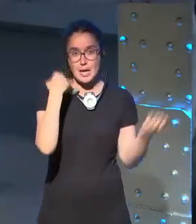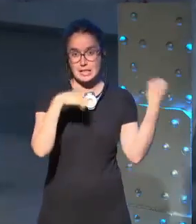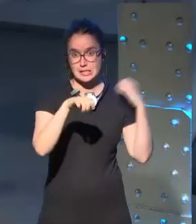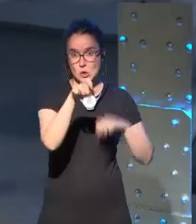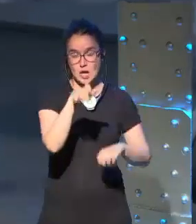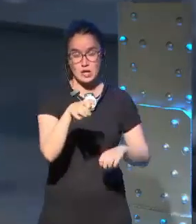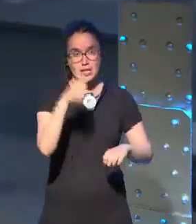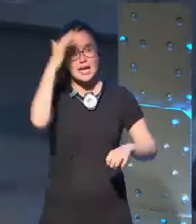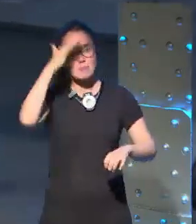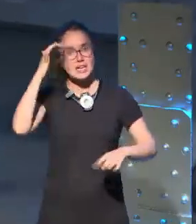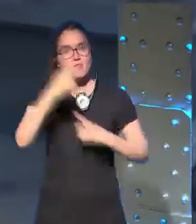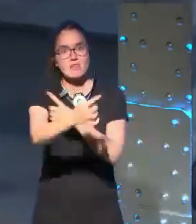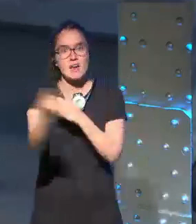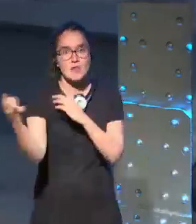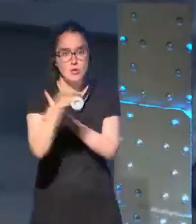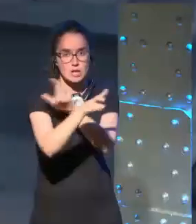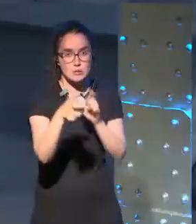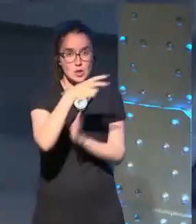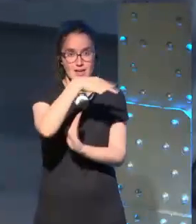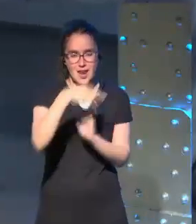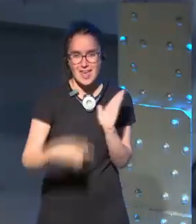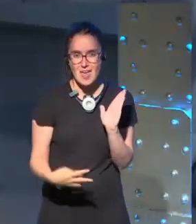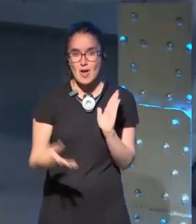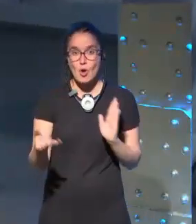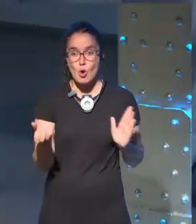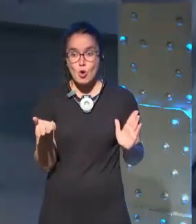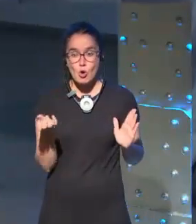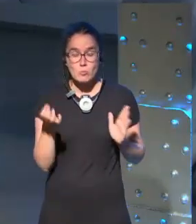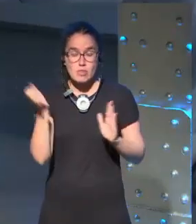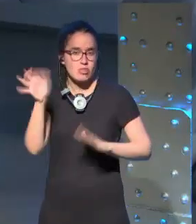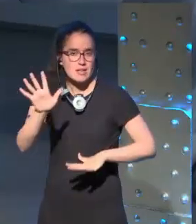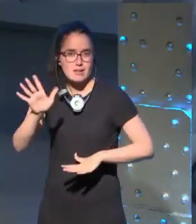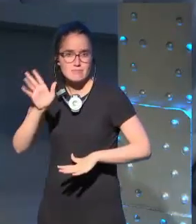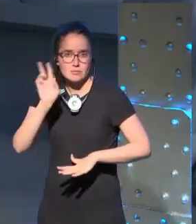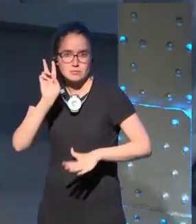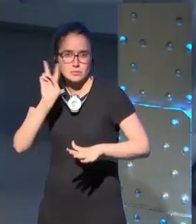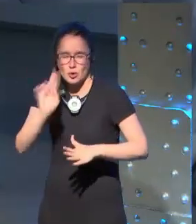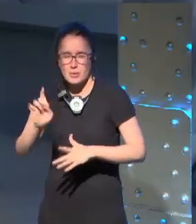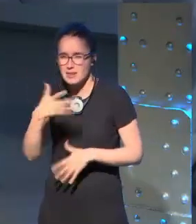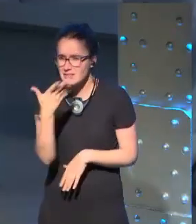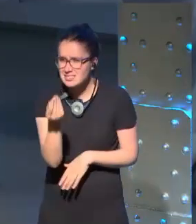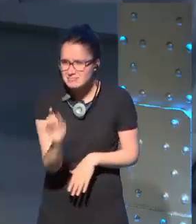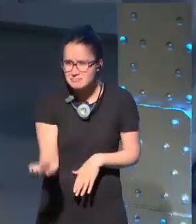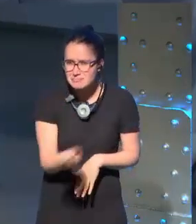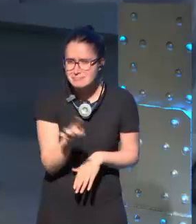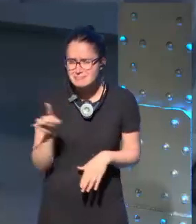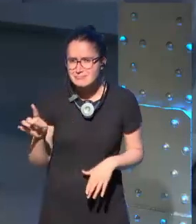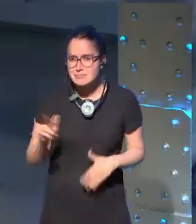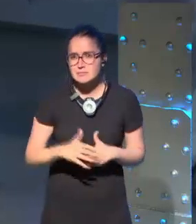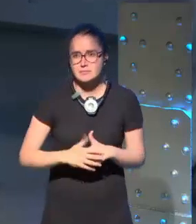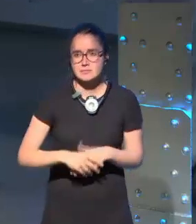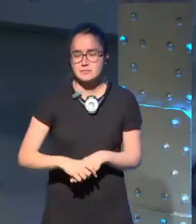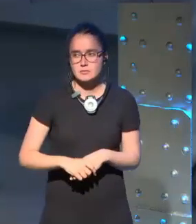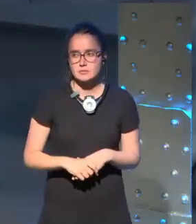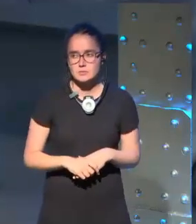leave those characters in our minds so that we can watch it at